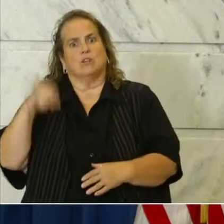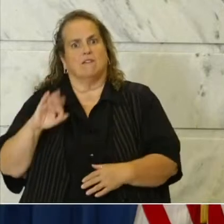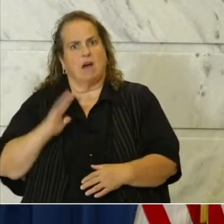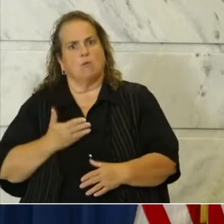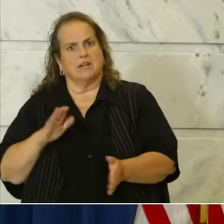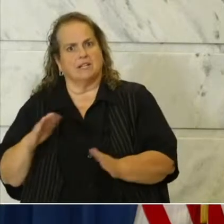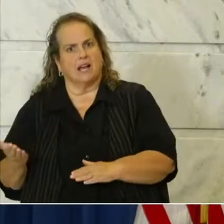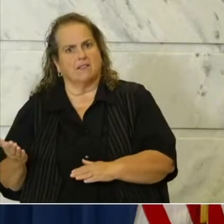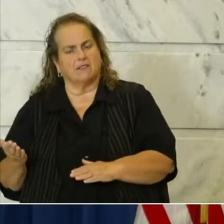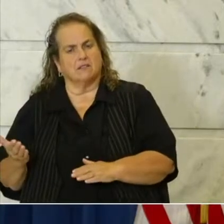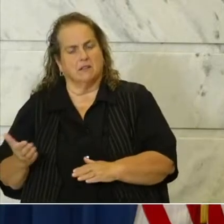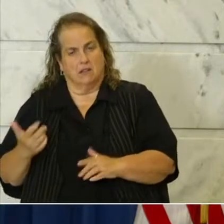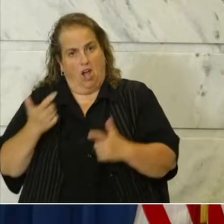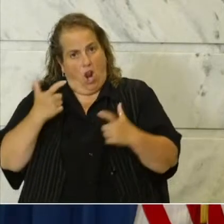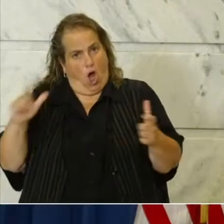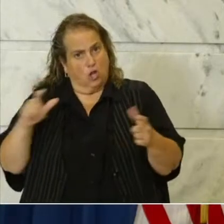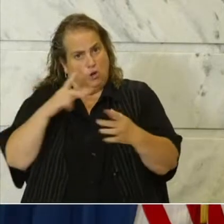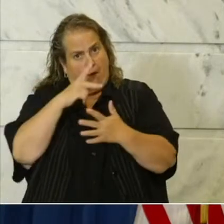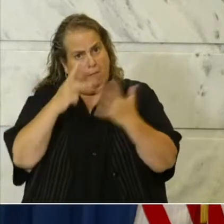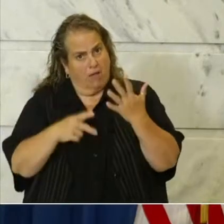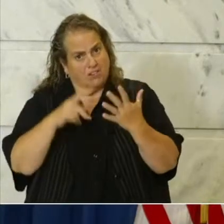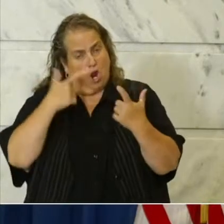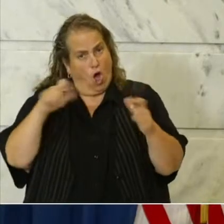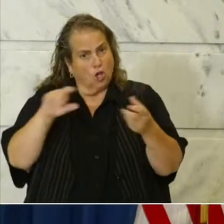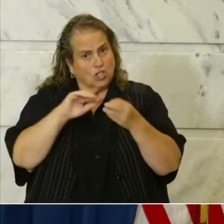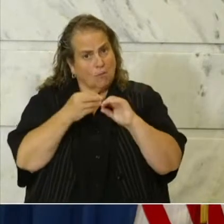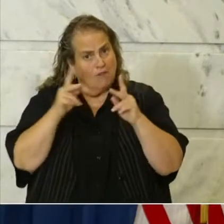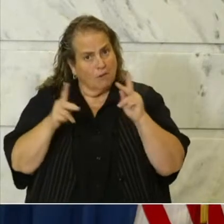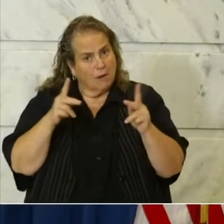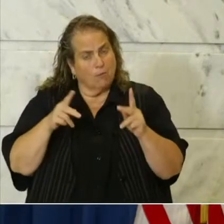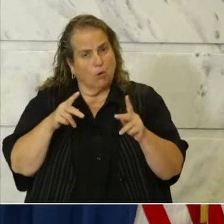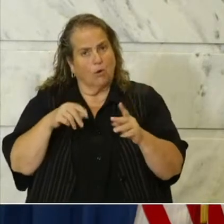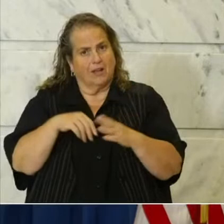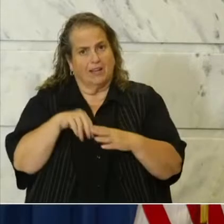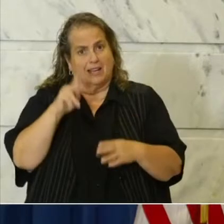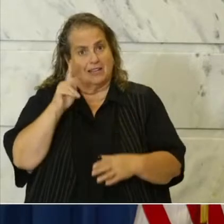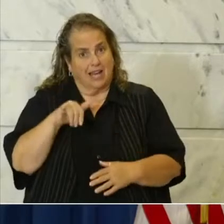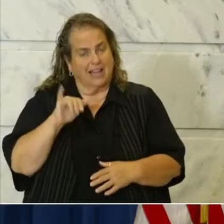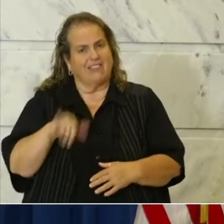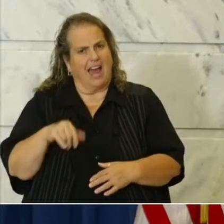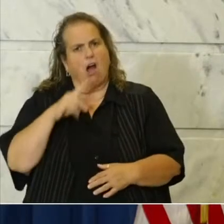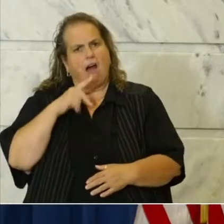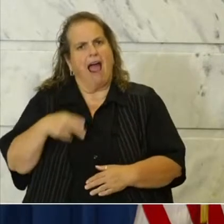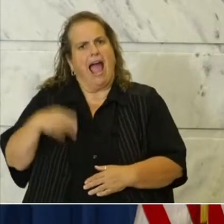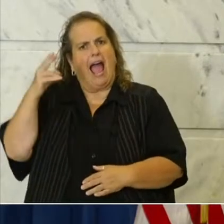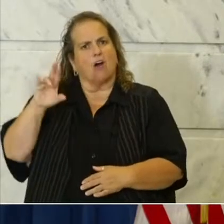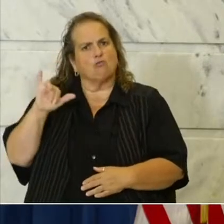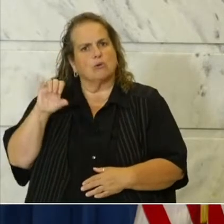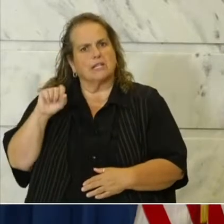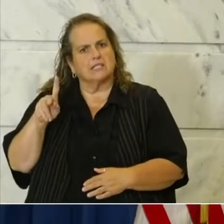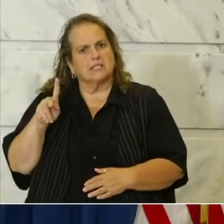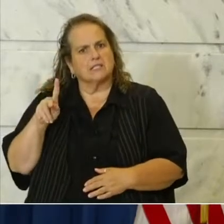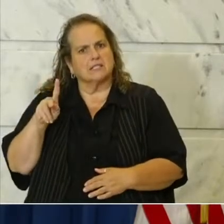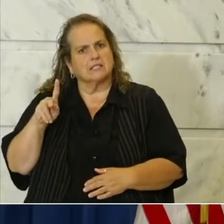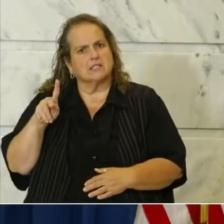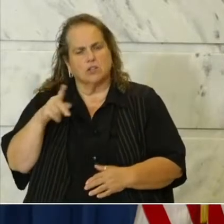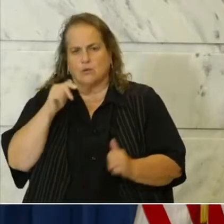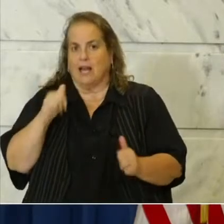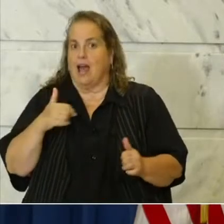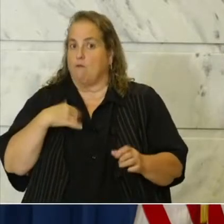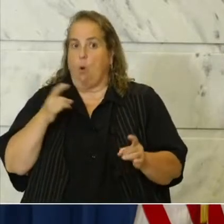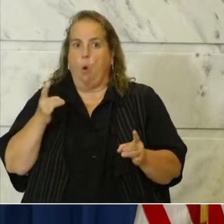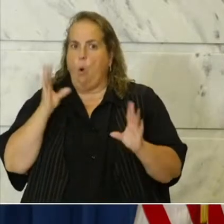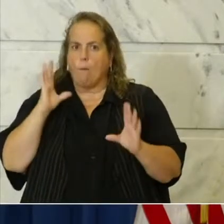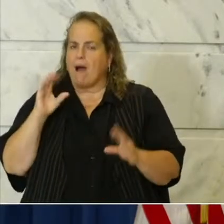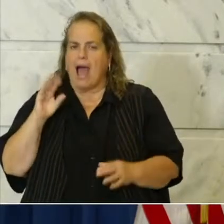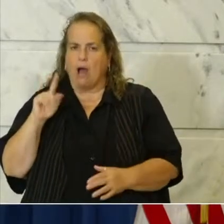and they're large numbers of people as a percent of the population of Kentucky, who are at high risk and who could have a very terrible outcome.